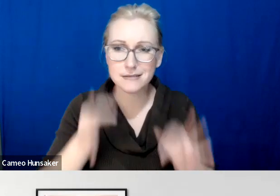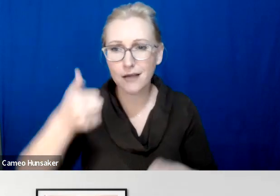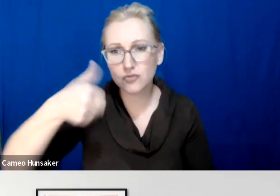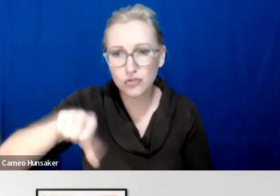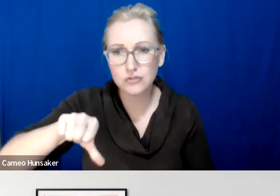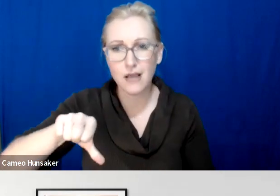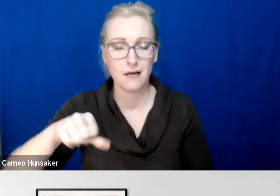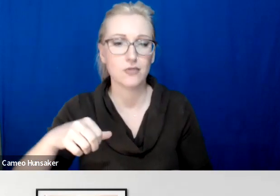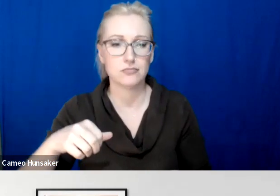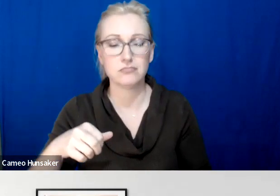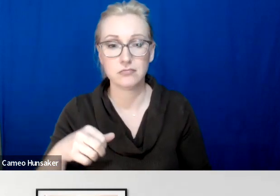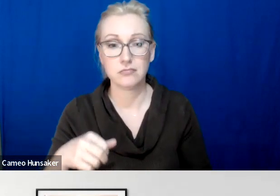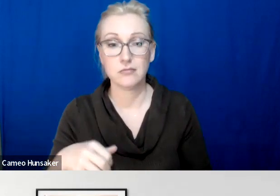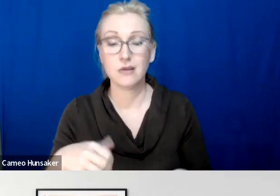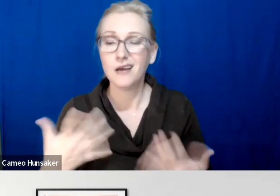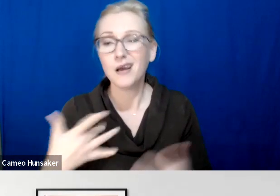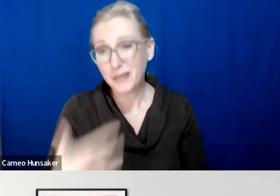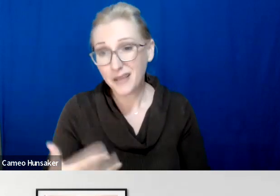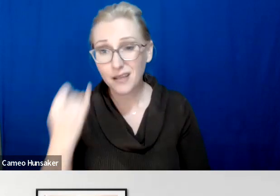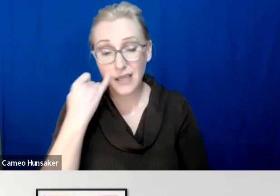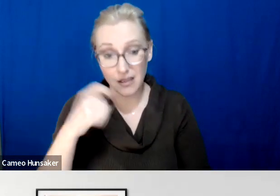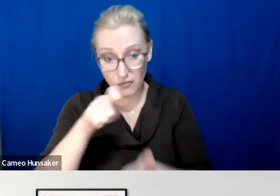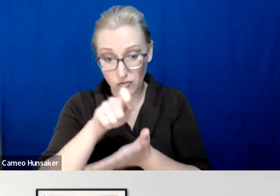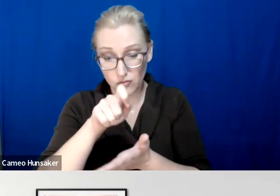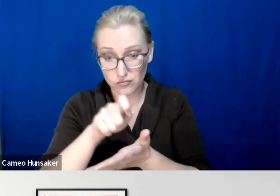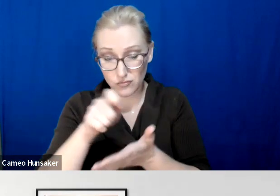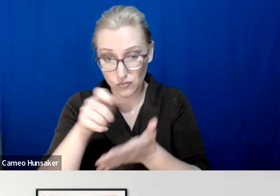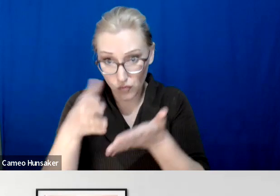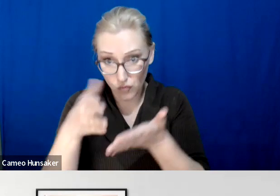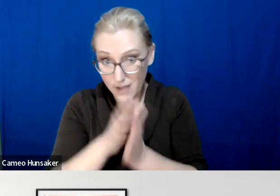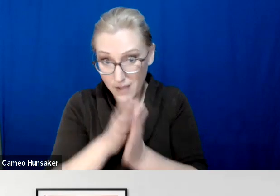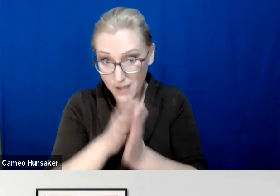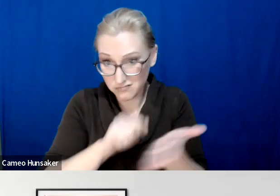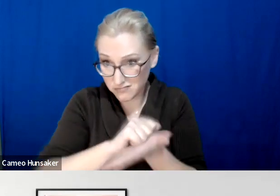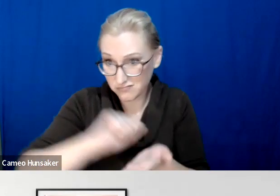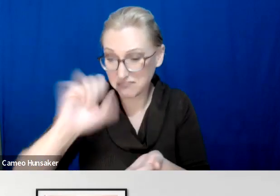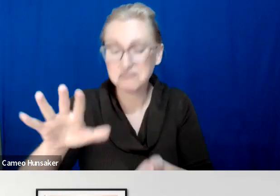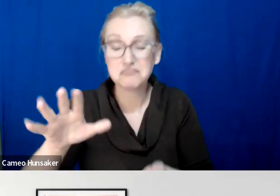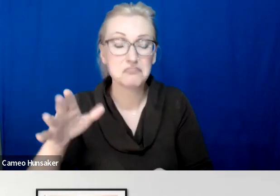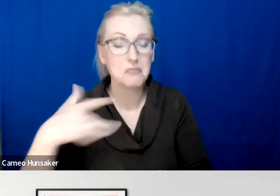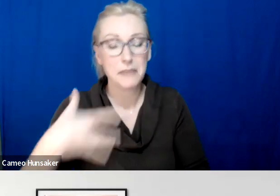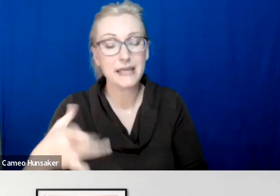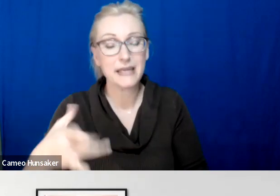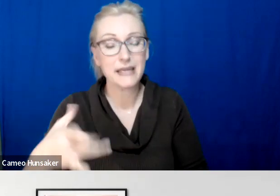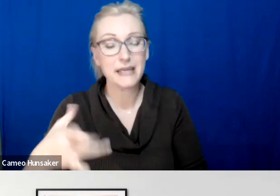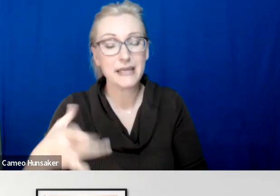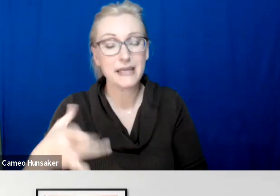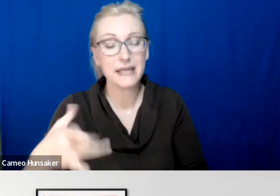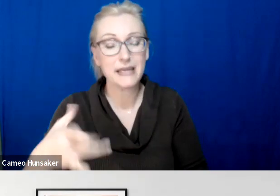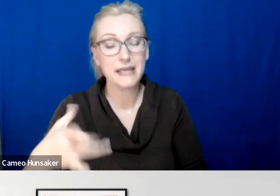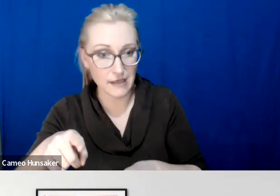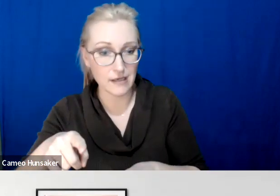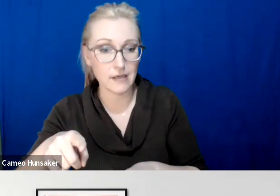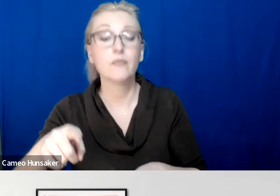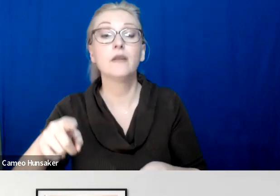they're going to go ahead and agree to do it. They'll get your consent as the parent to move forward with that evaluation. And then they have 60 calendar